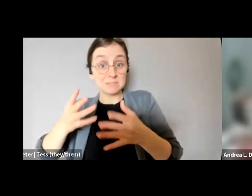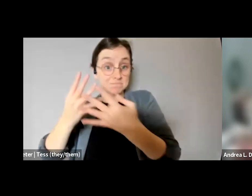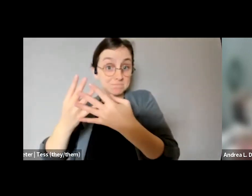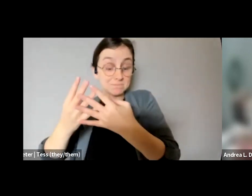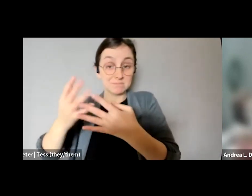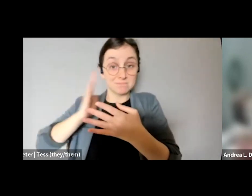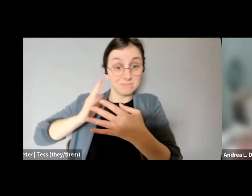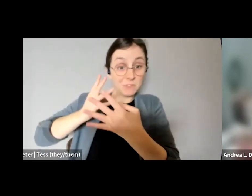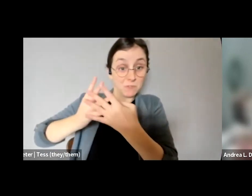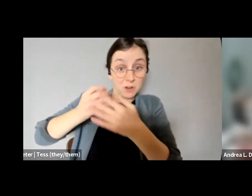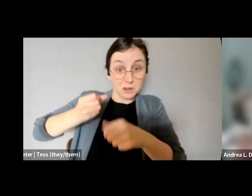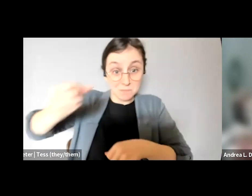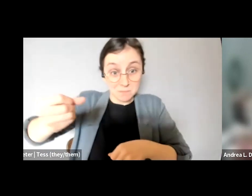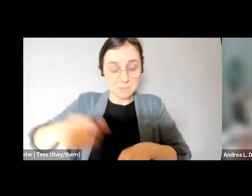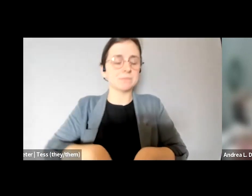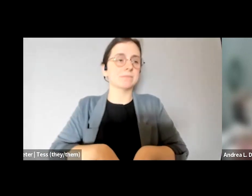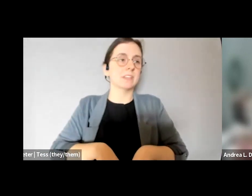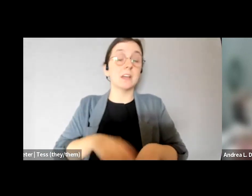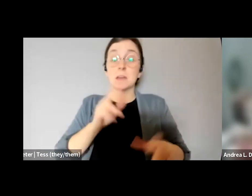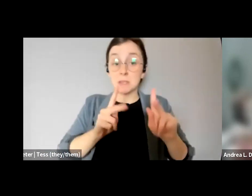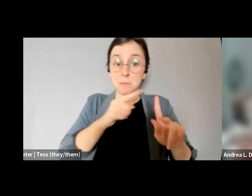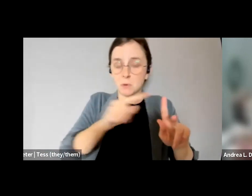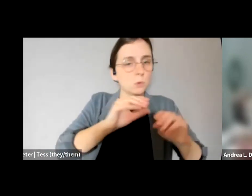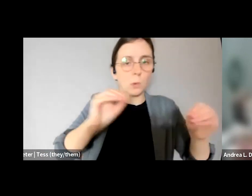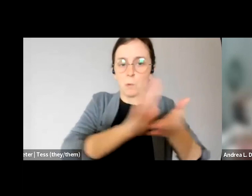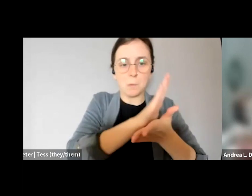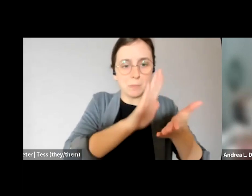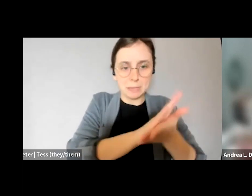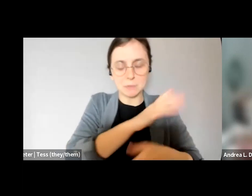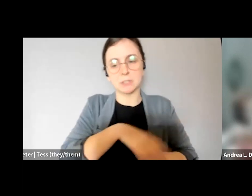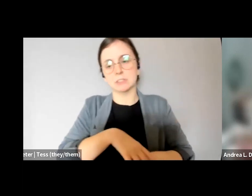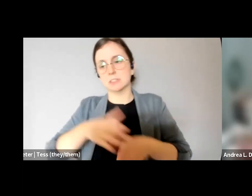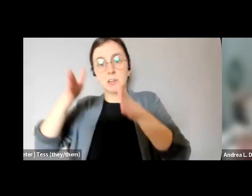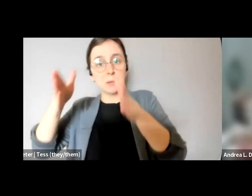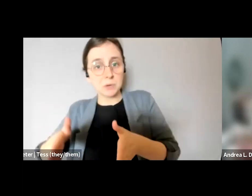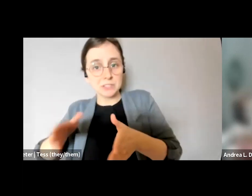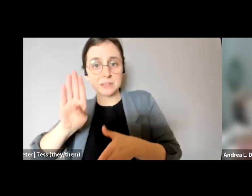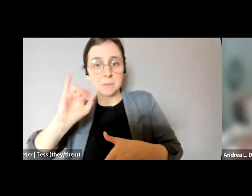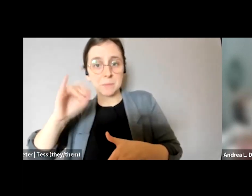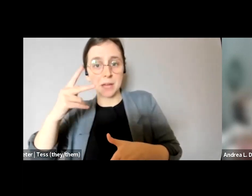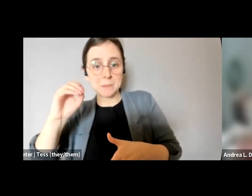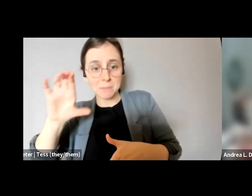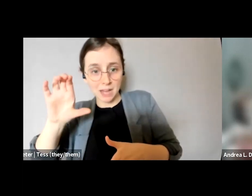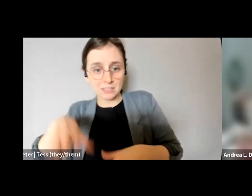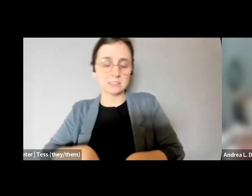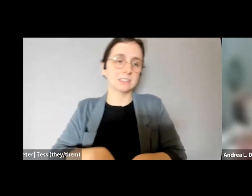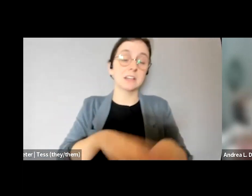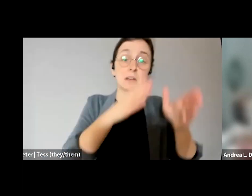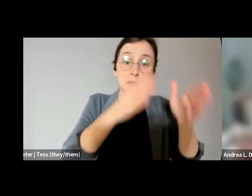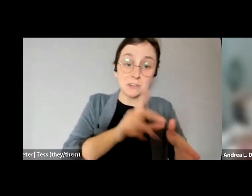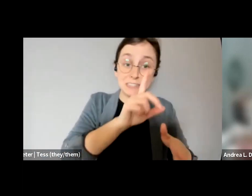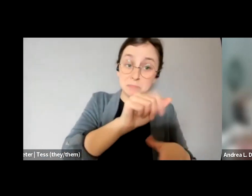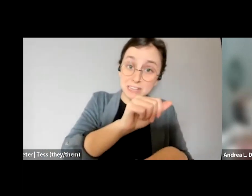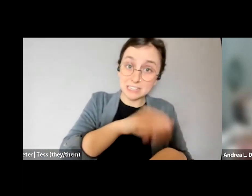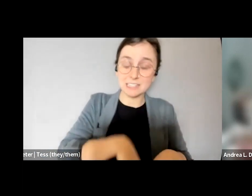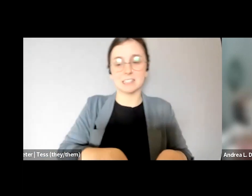individuals with disabilities, BIPOC persons, so Black, Indigenous people of color, English speakers